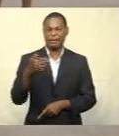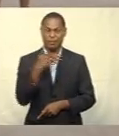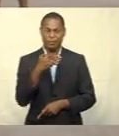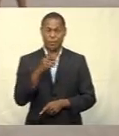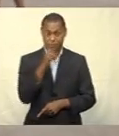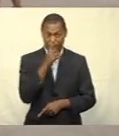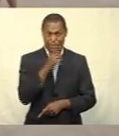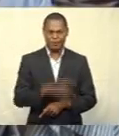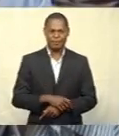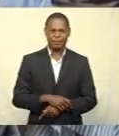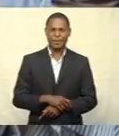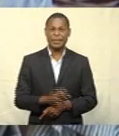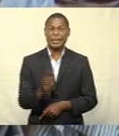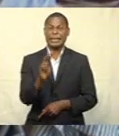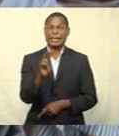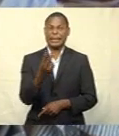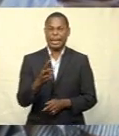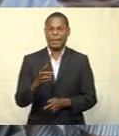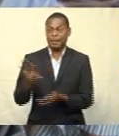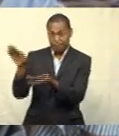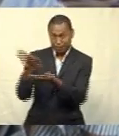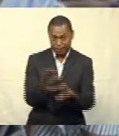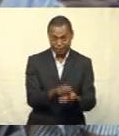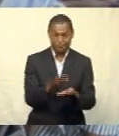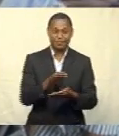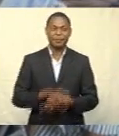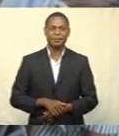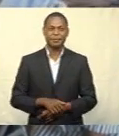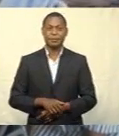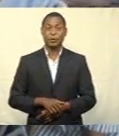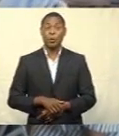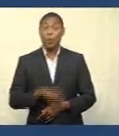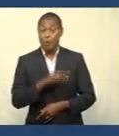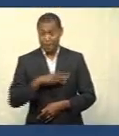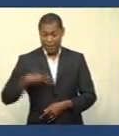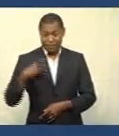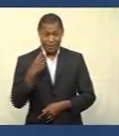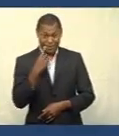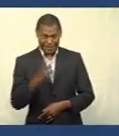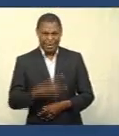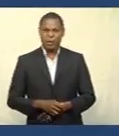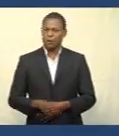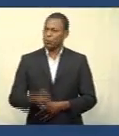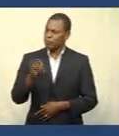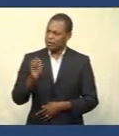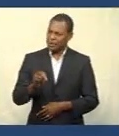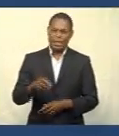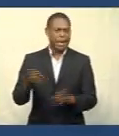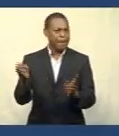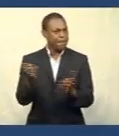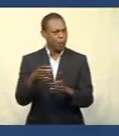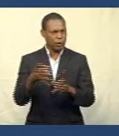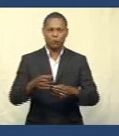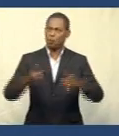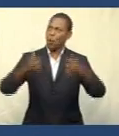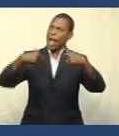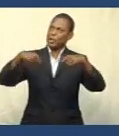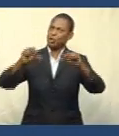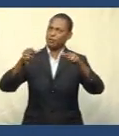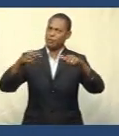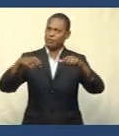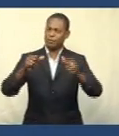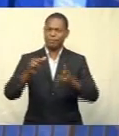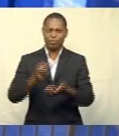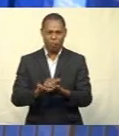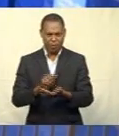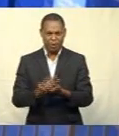this is from the second batch. The Ministry of Health reiterated that vaccination is imperative in order for us to achieve herd immunity, and this can only